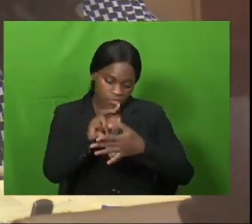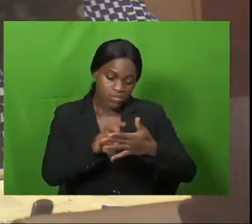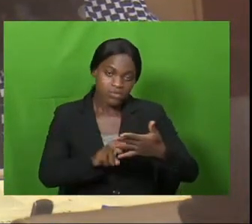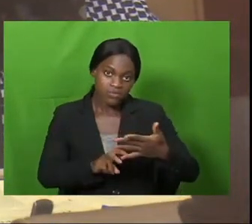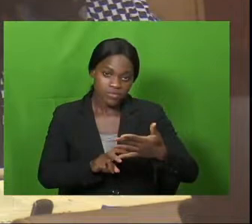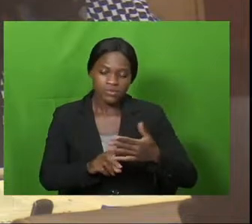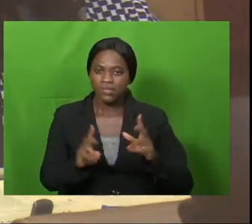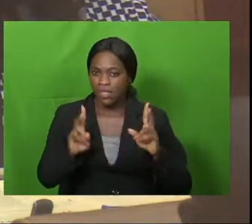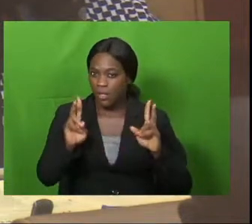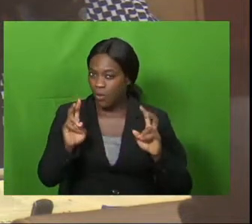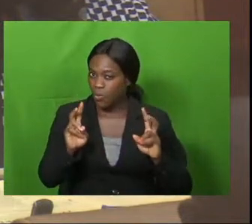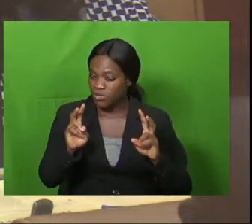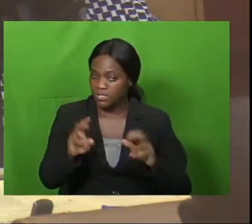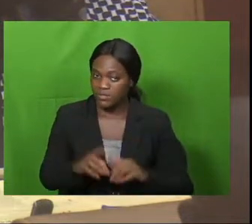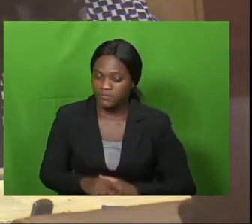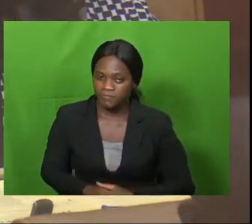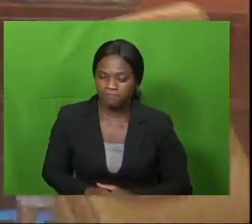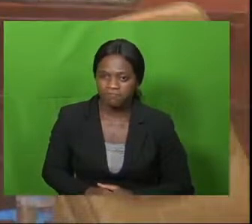quote,